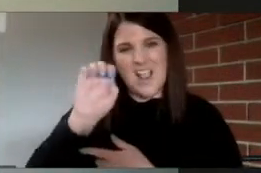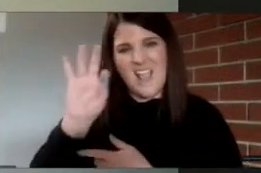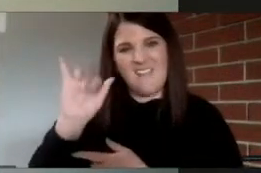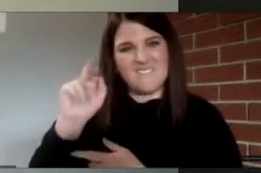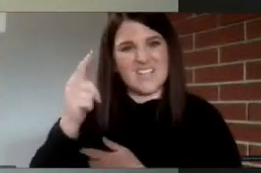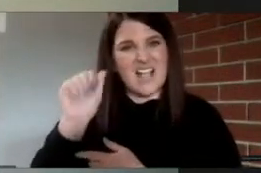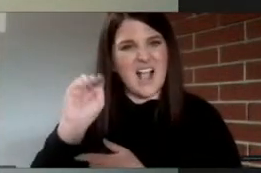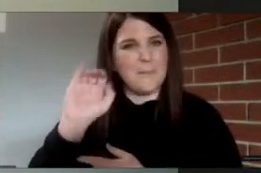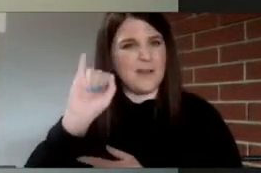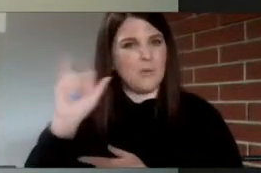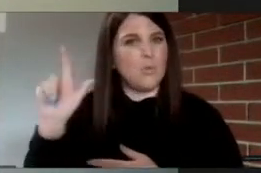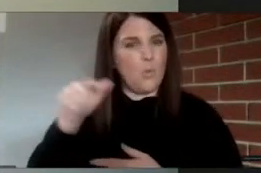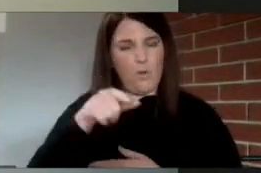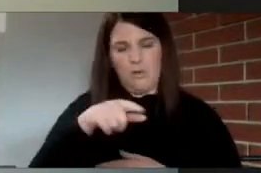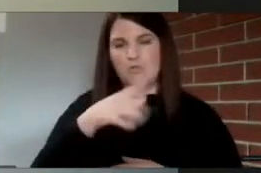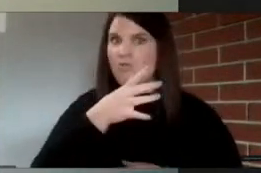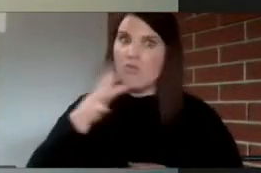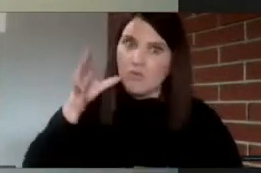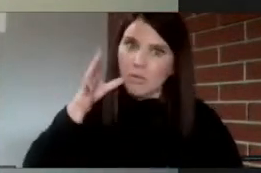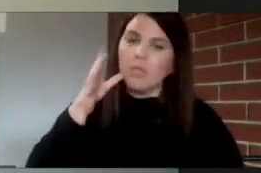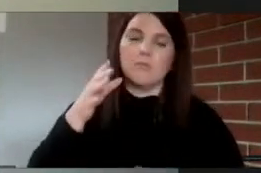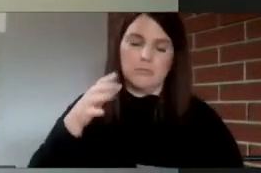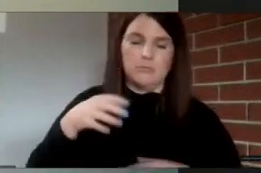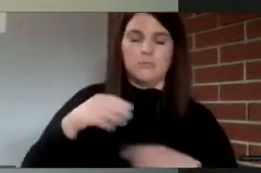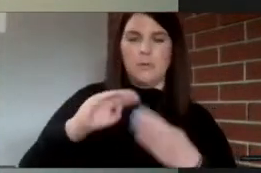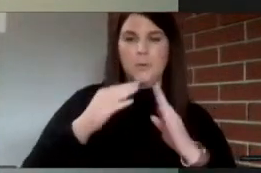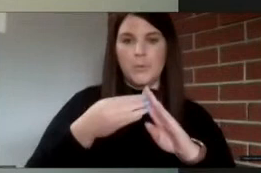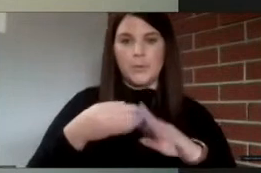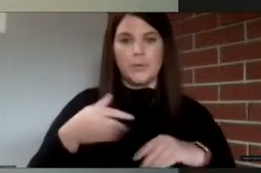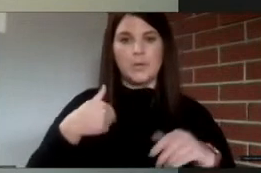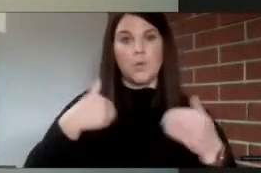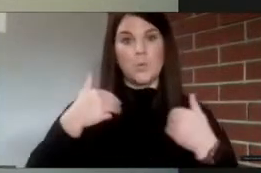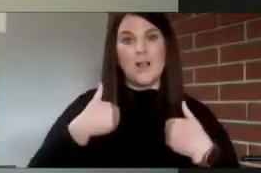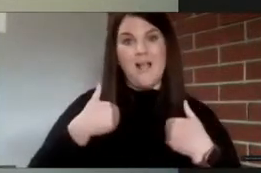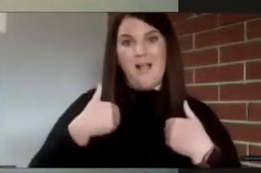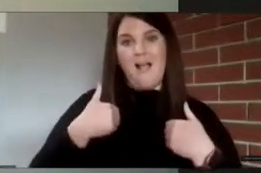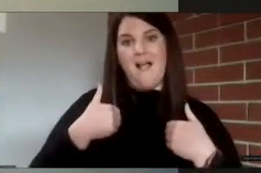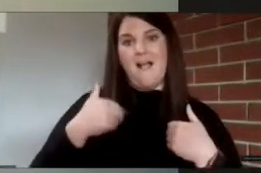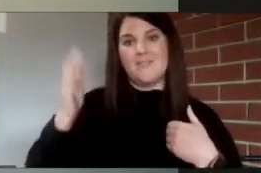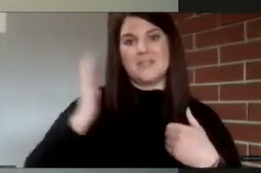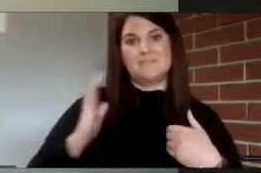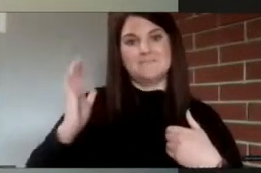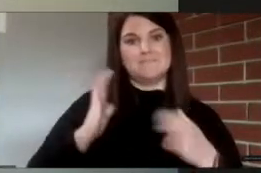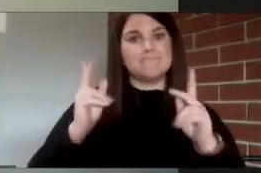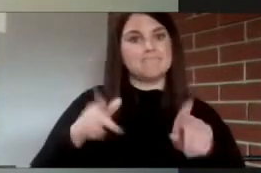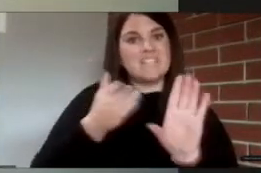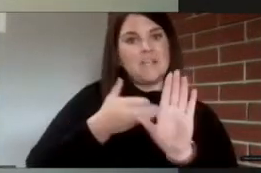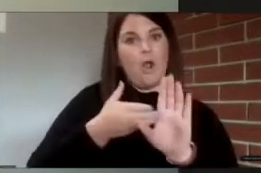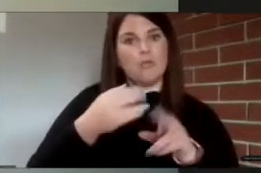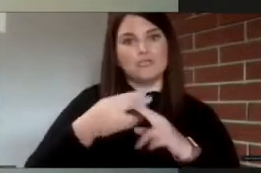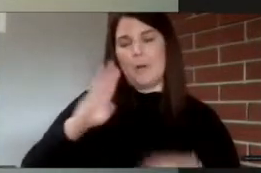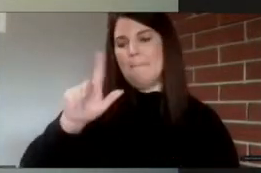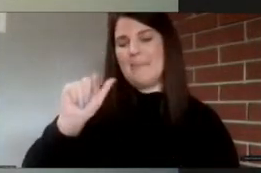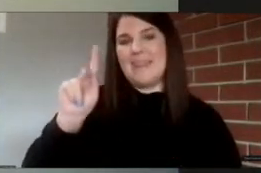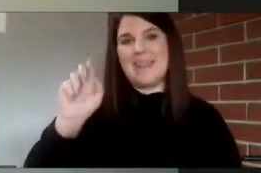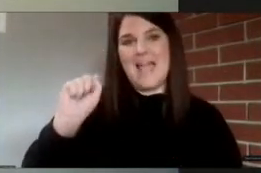through our program, our Road Home program, we have a former Tillman scholar, psychologist by the name of Blake Schroeder, who's been doing this